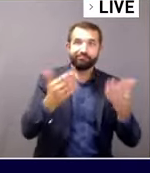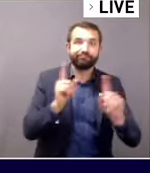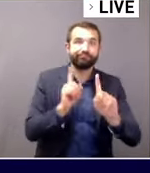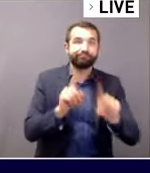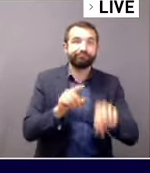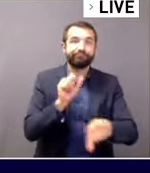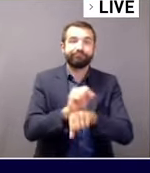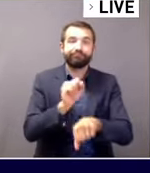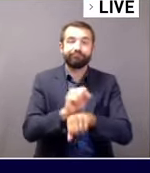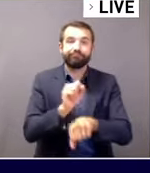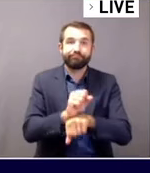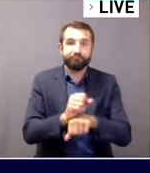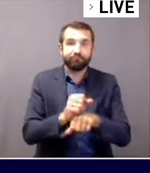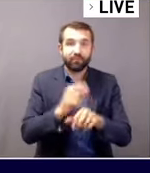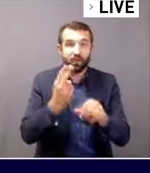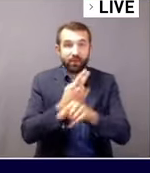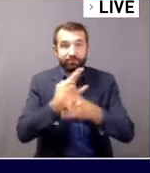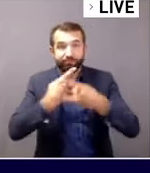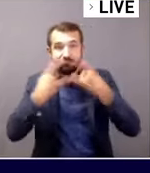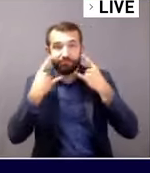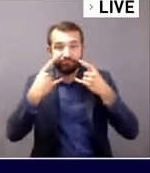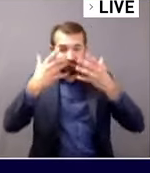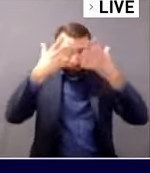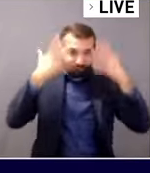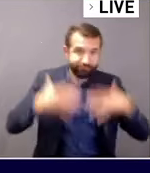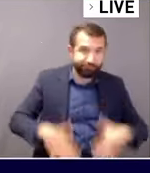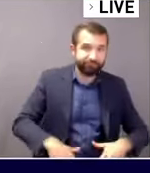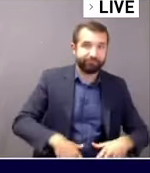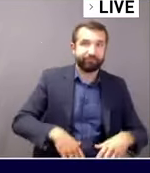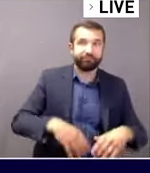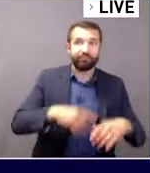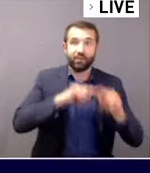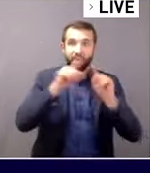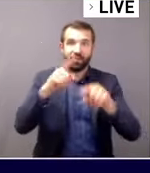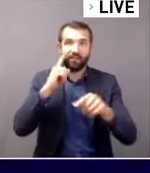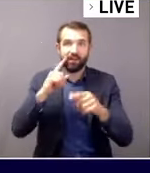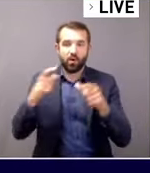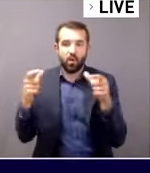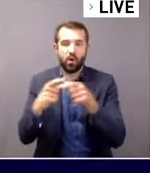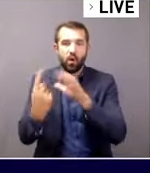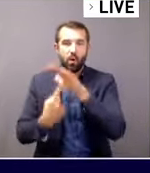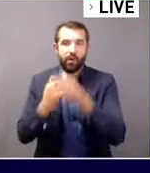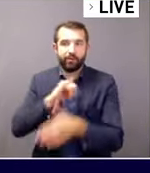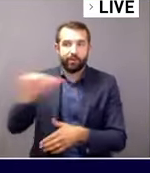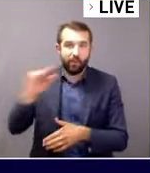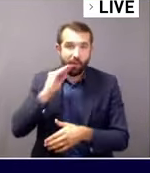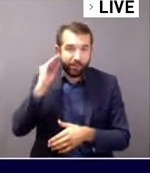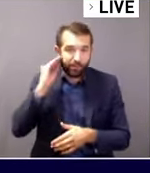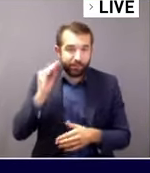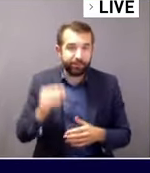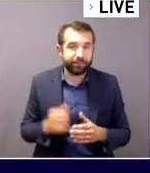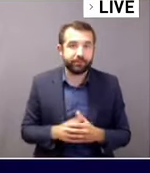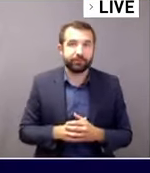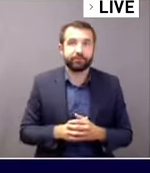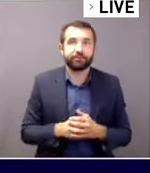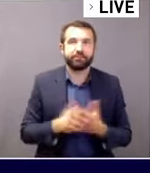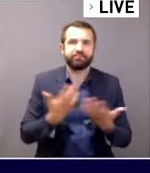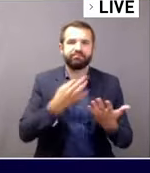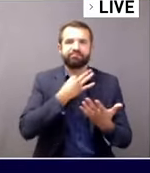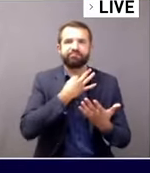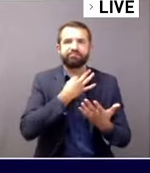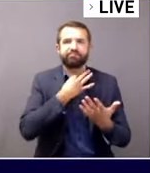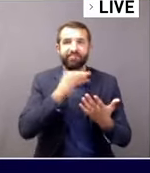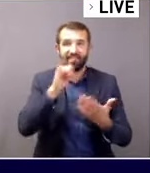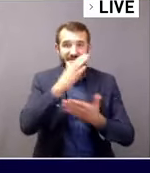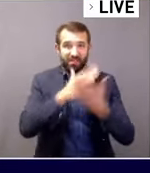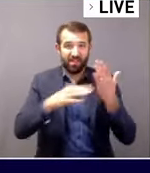the staff remain in quarantine outside of work. So I'm wondering what thinking went into that specific part of the draft,